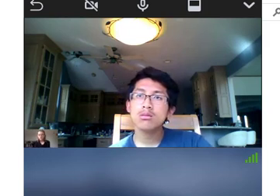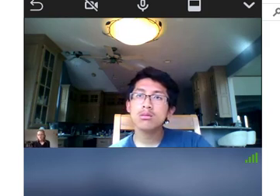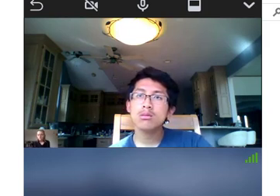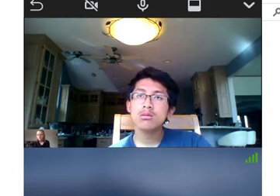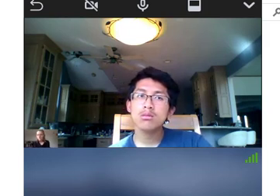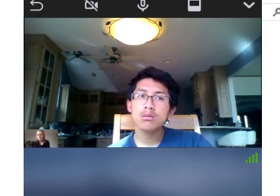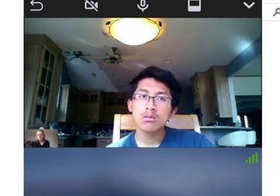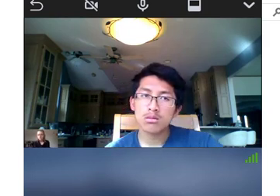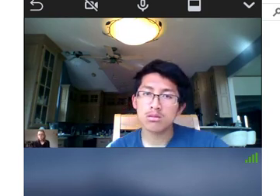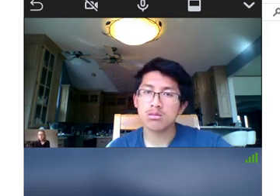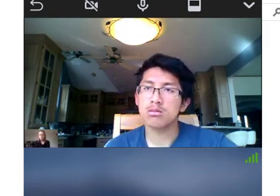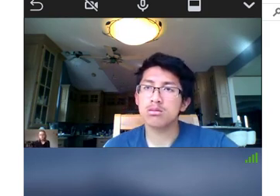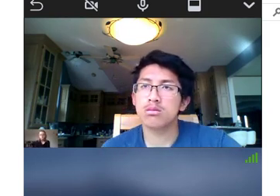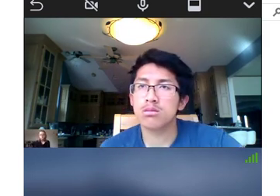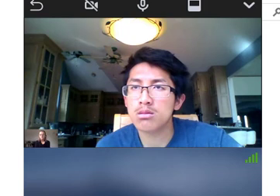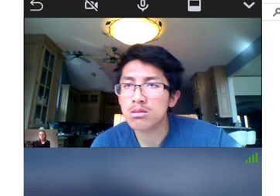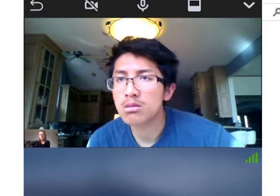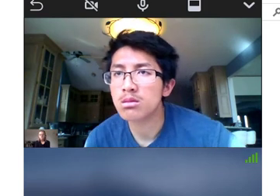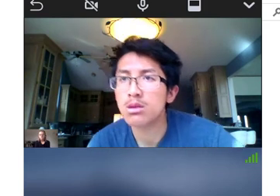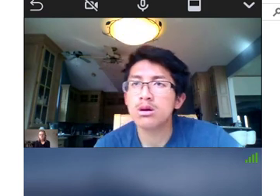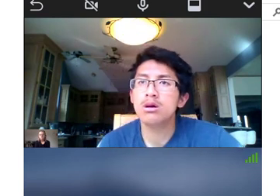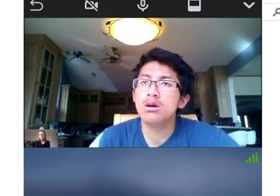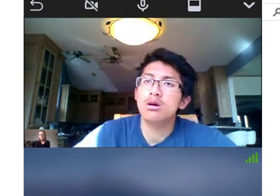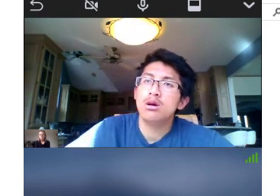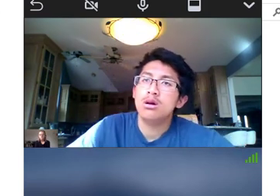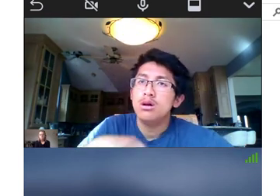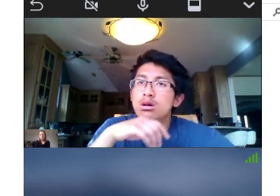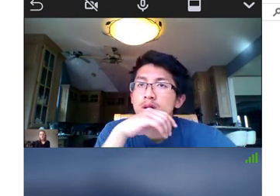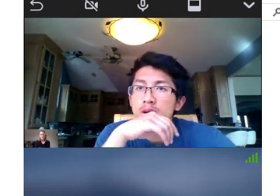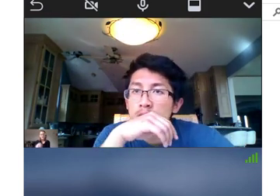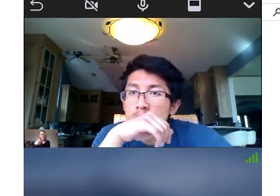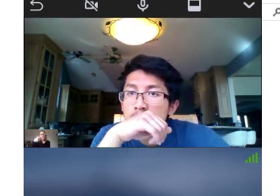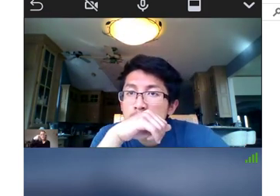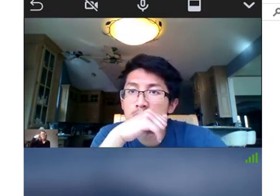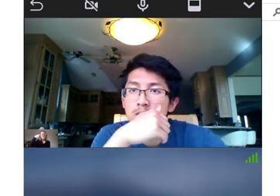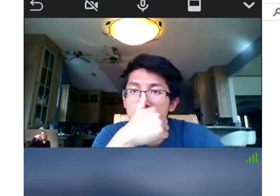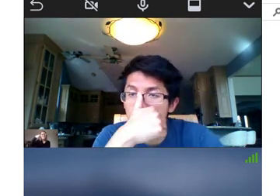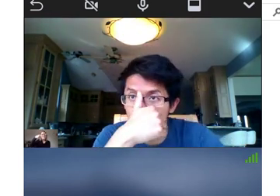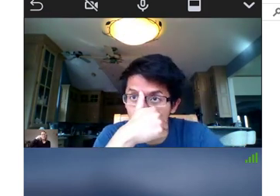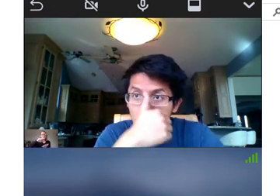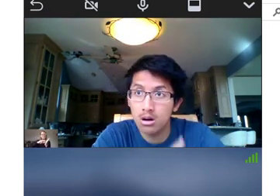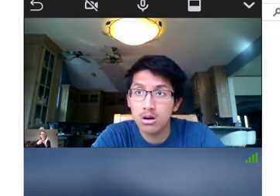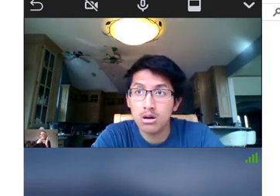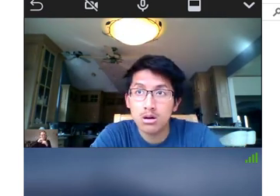What is P in the equation? So P is the perimeter. So,